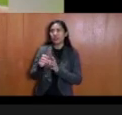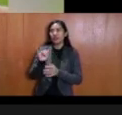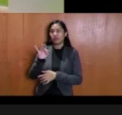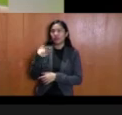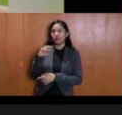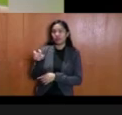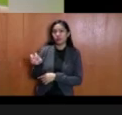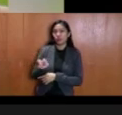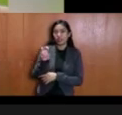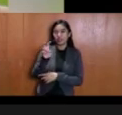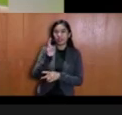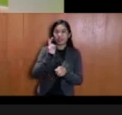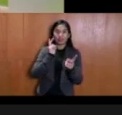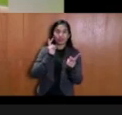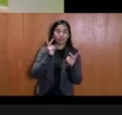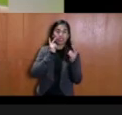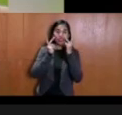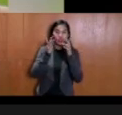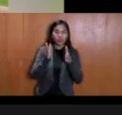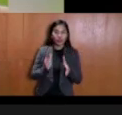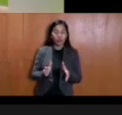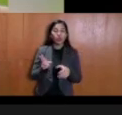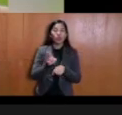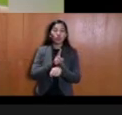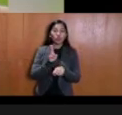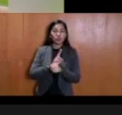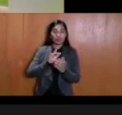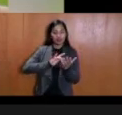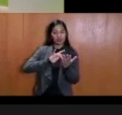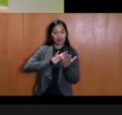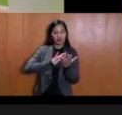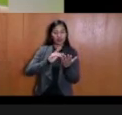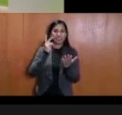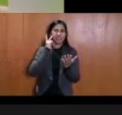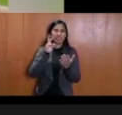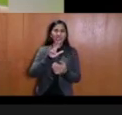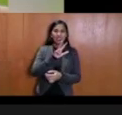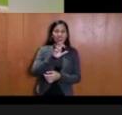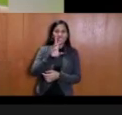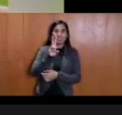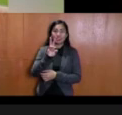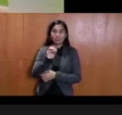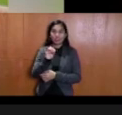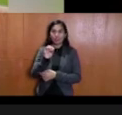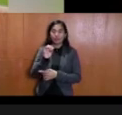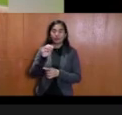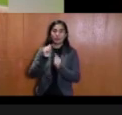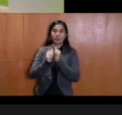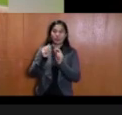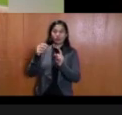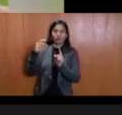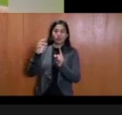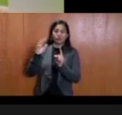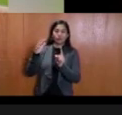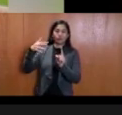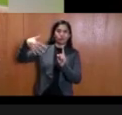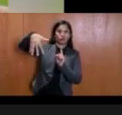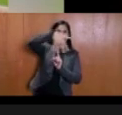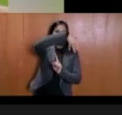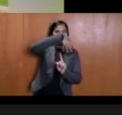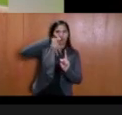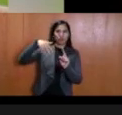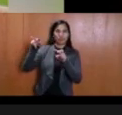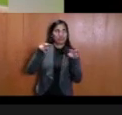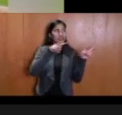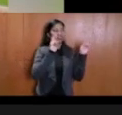know, can use an app, a smartphone, to get a 360 view of the place, what to check out. 12 million